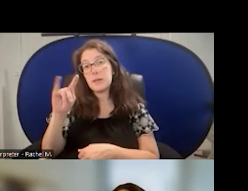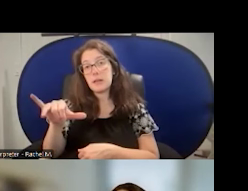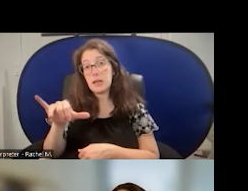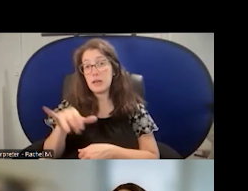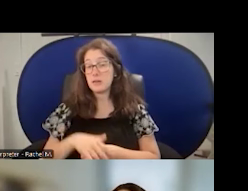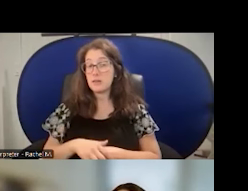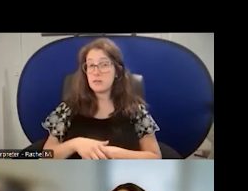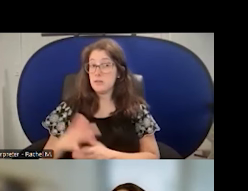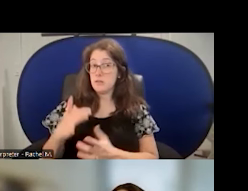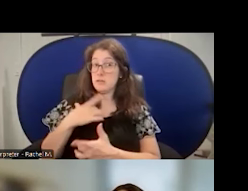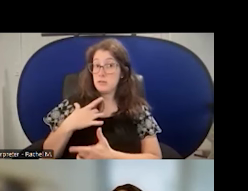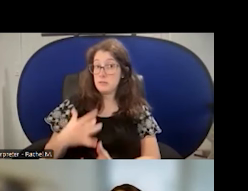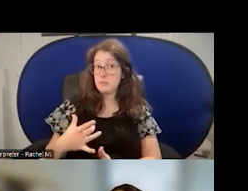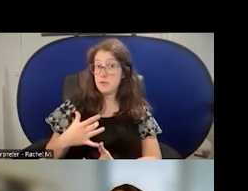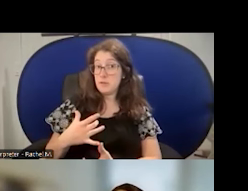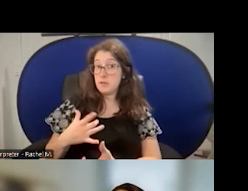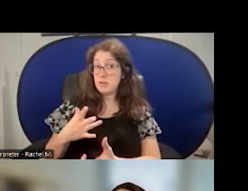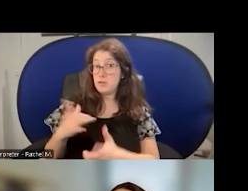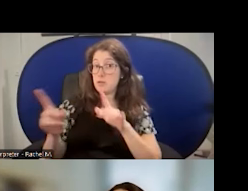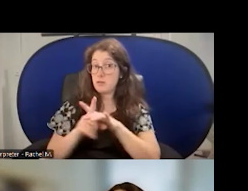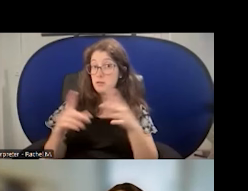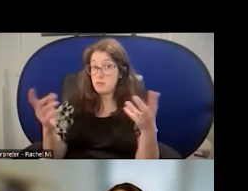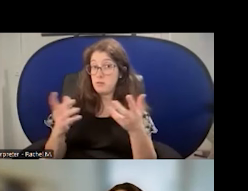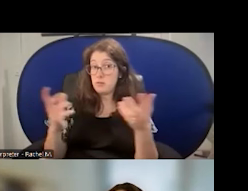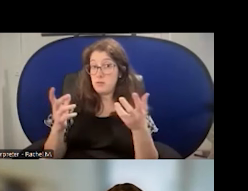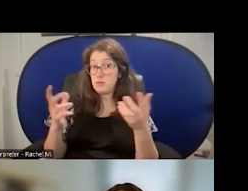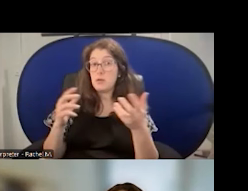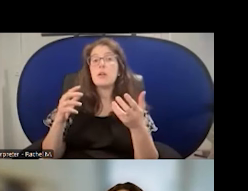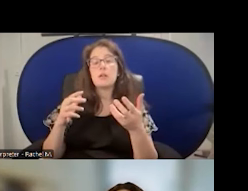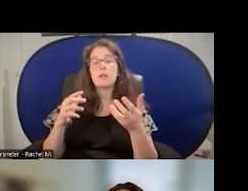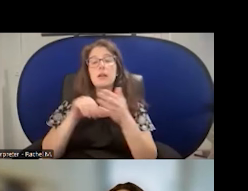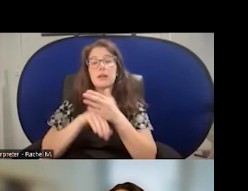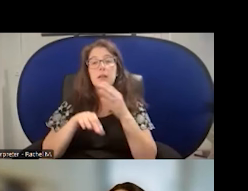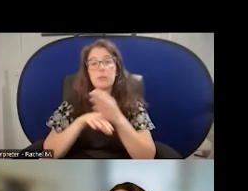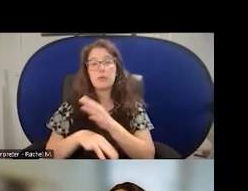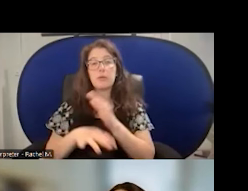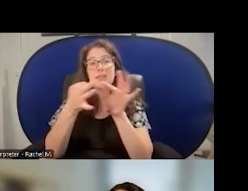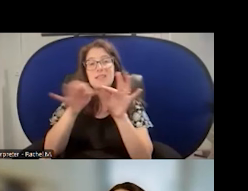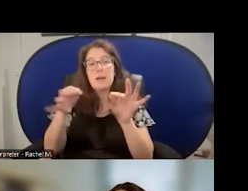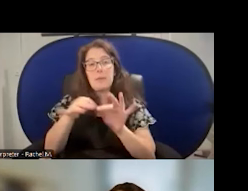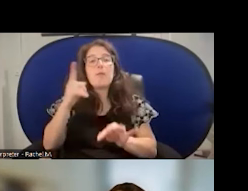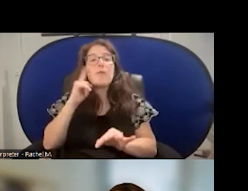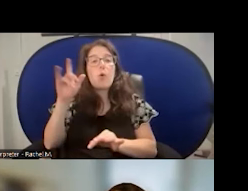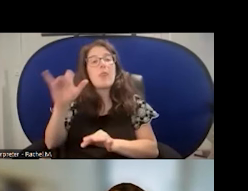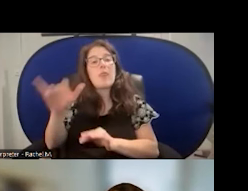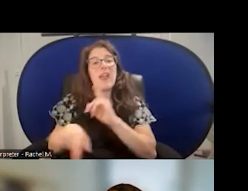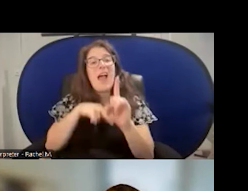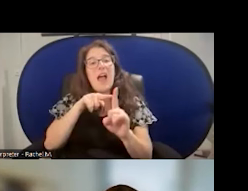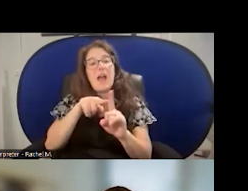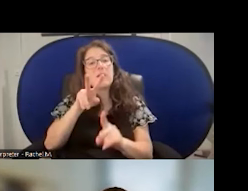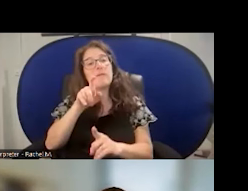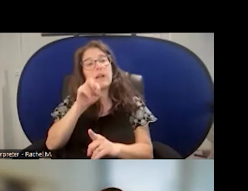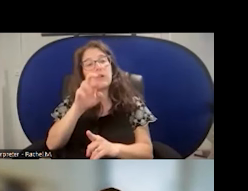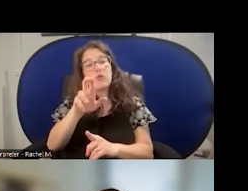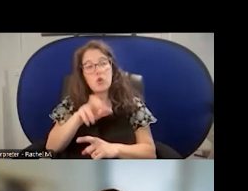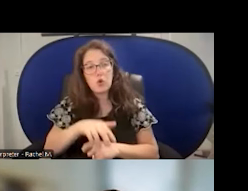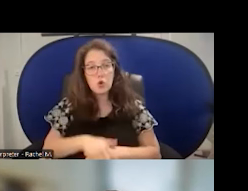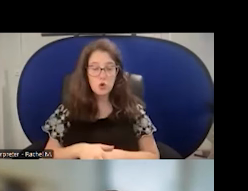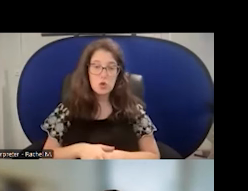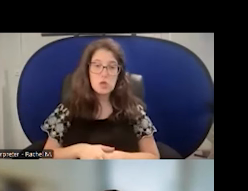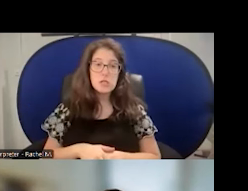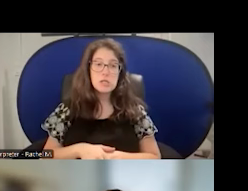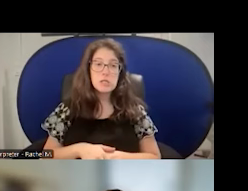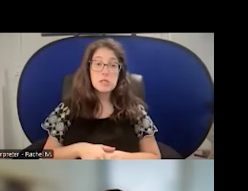out of 10, that's going to bring up the accessibility statement for that particular vendor. And